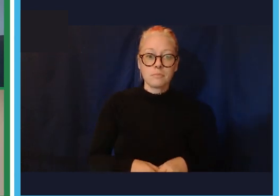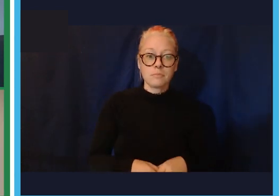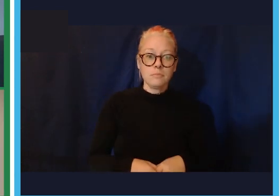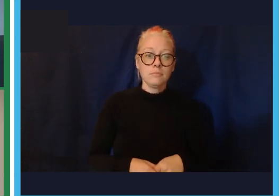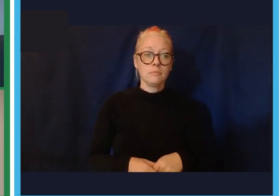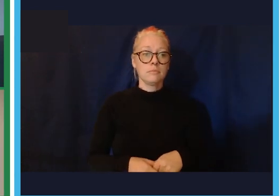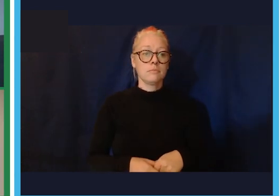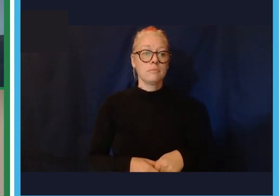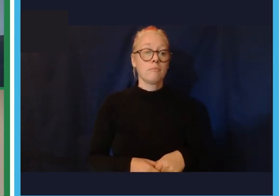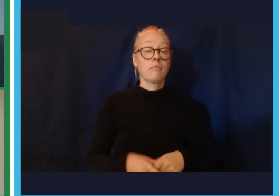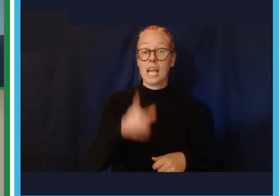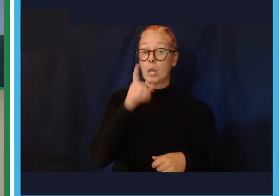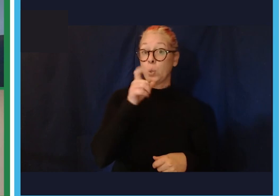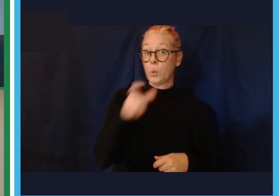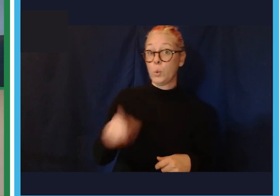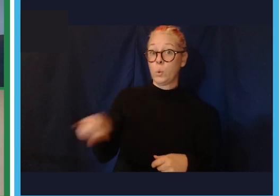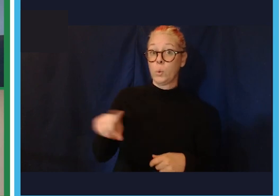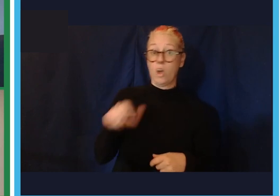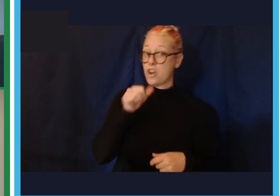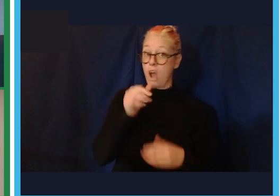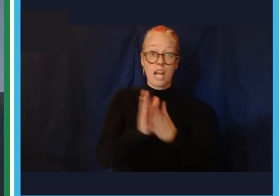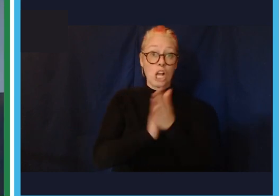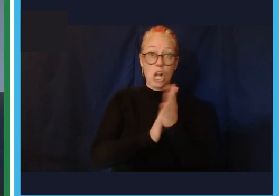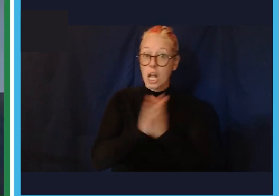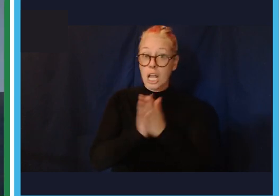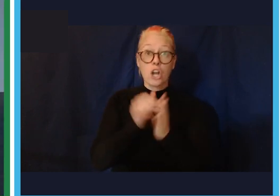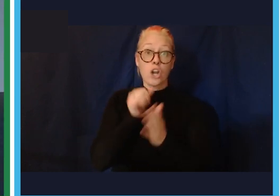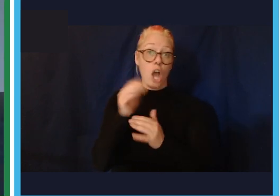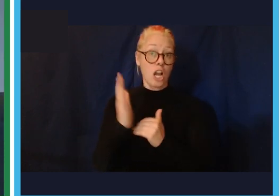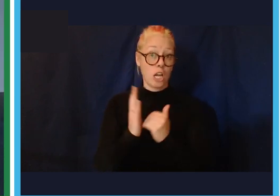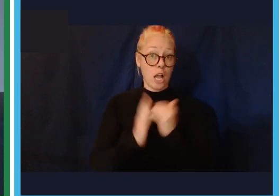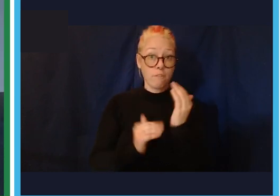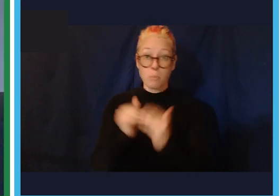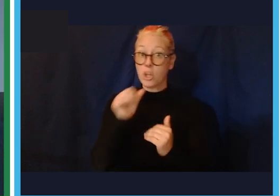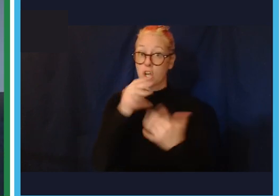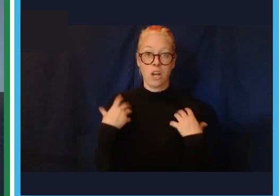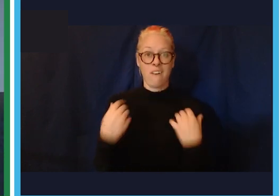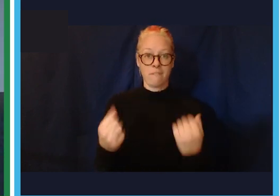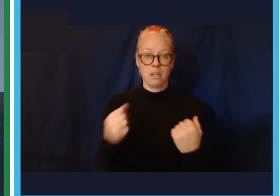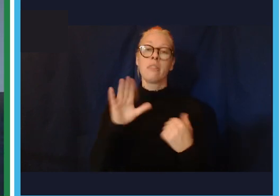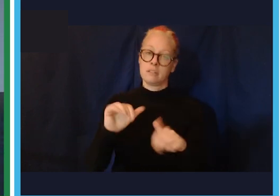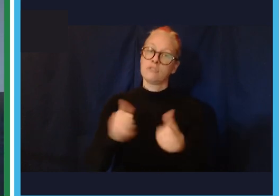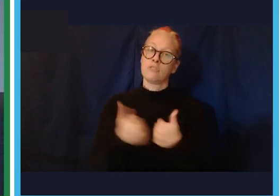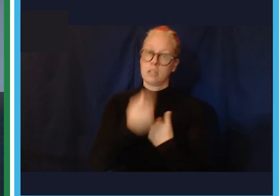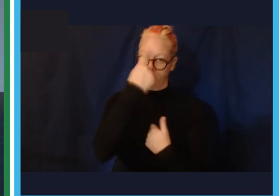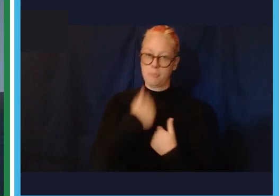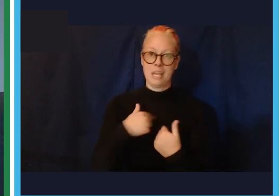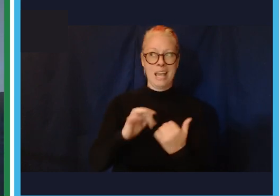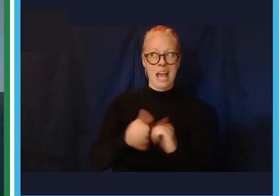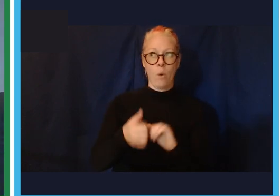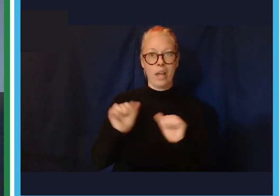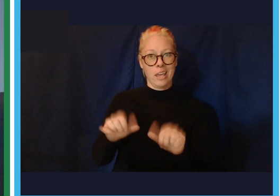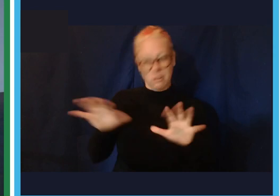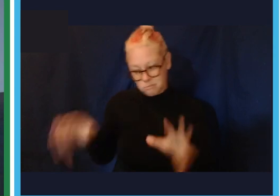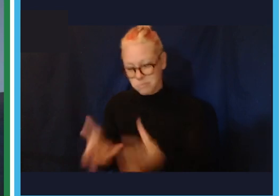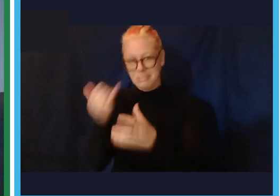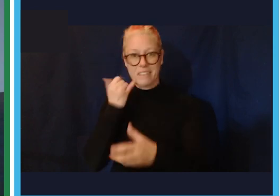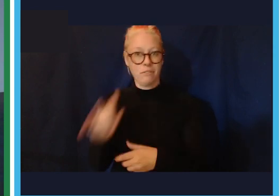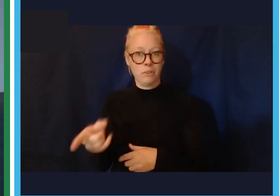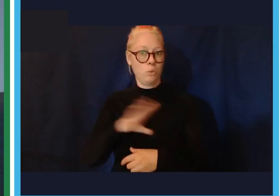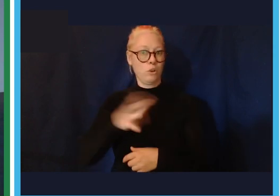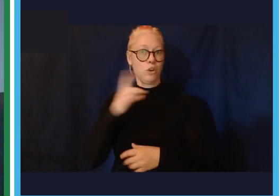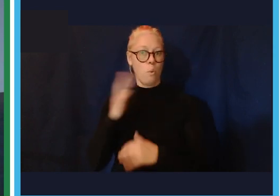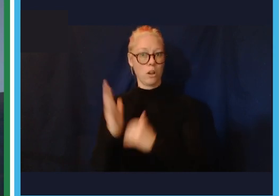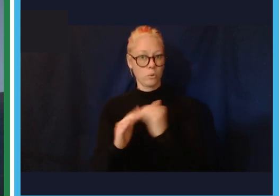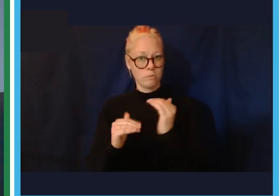It's not a match, right? Mm-hmm. And I think that you're right. That is something that has, because I recognize this